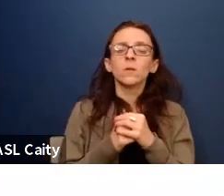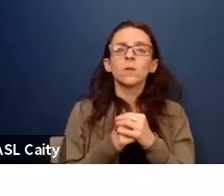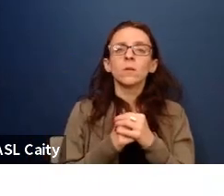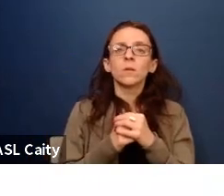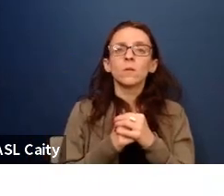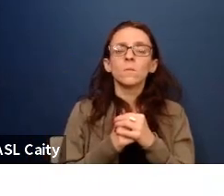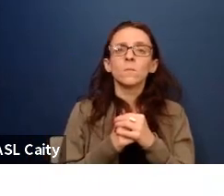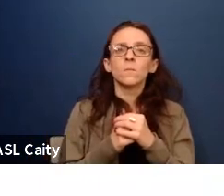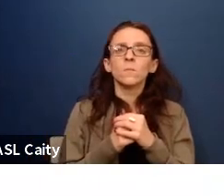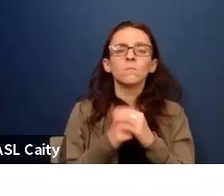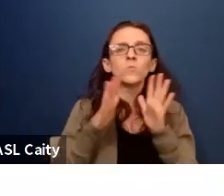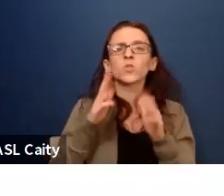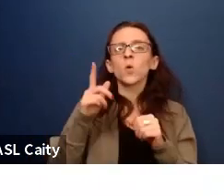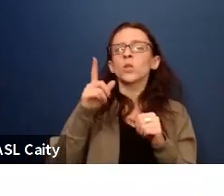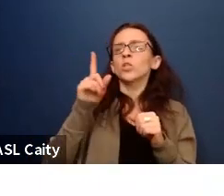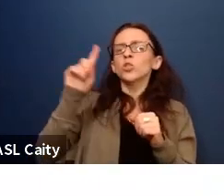just eyeballing the